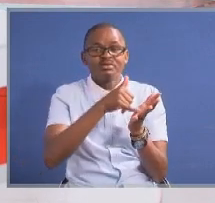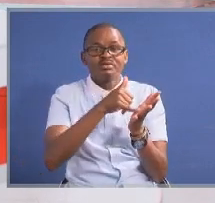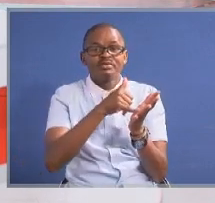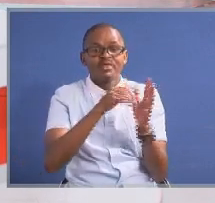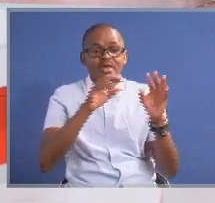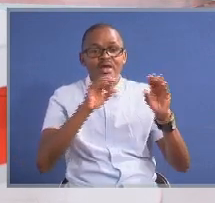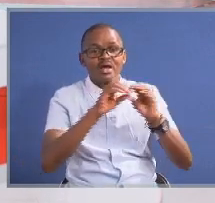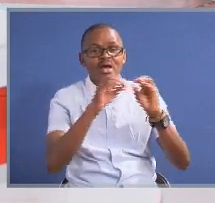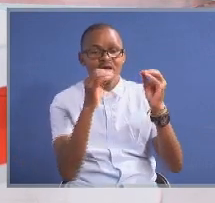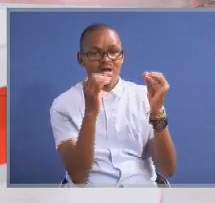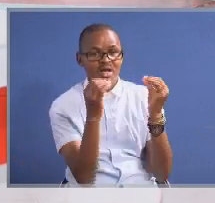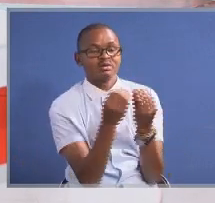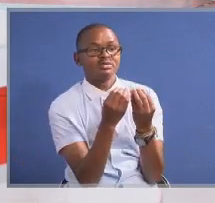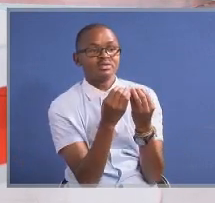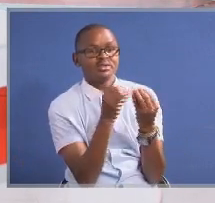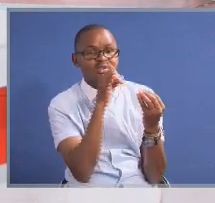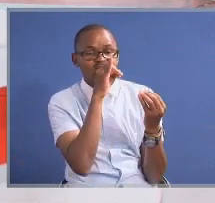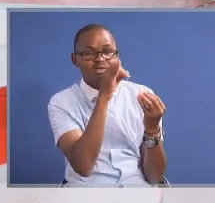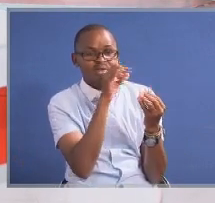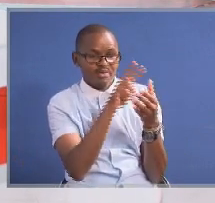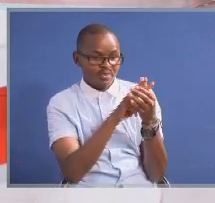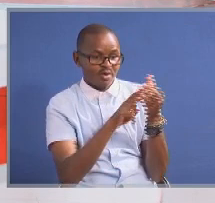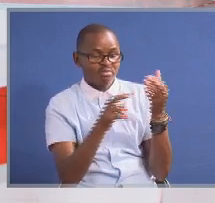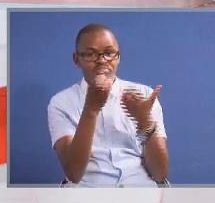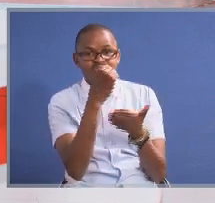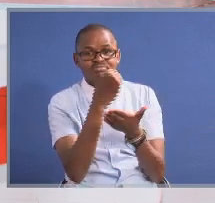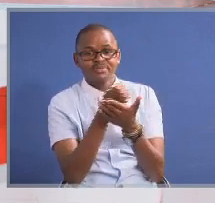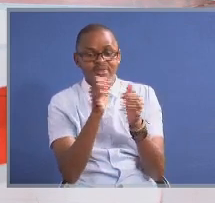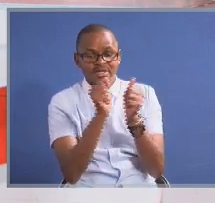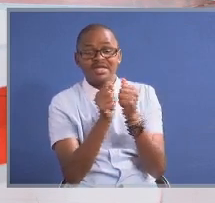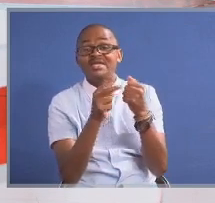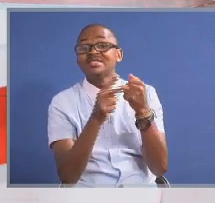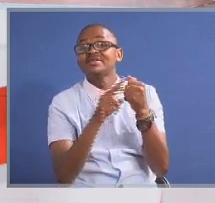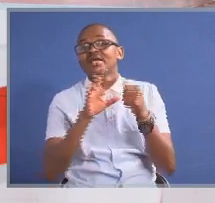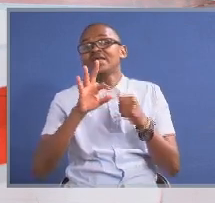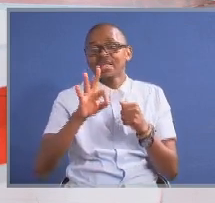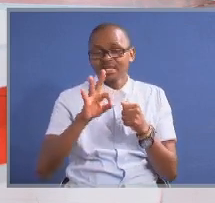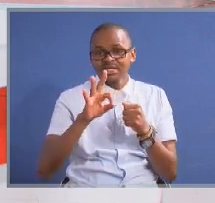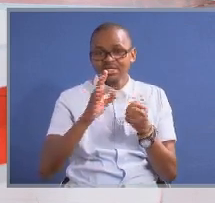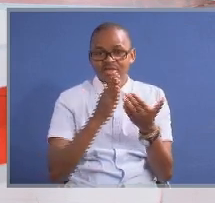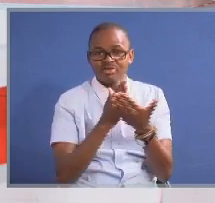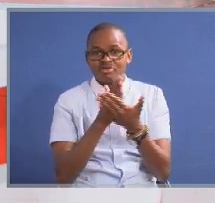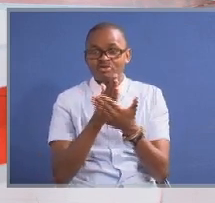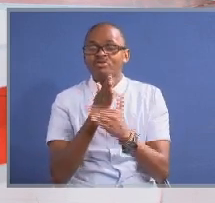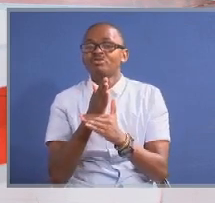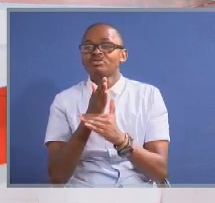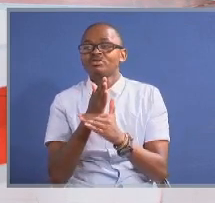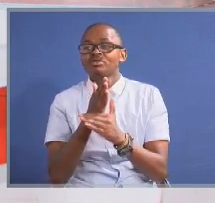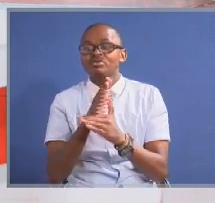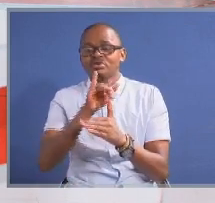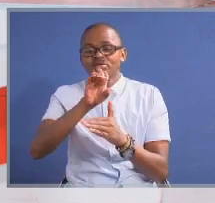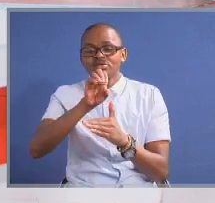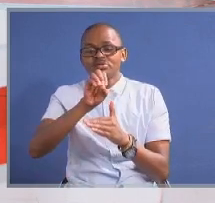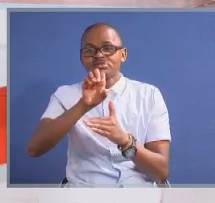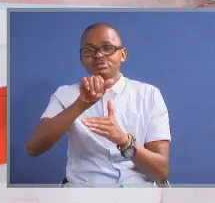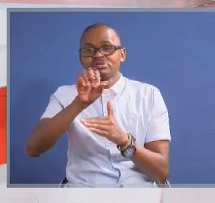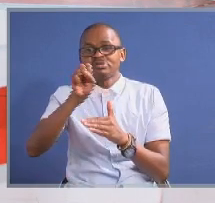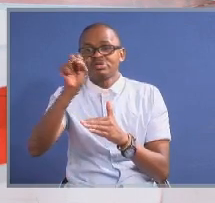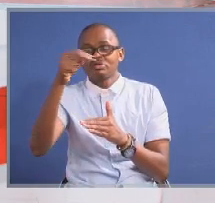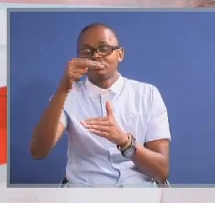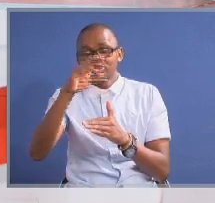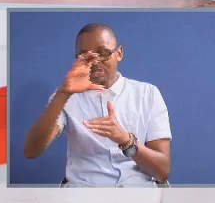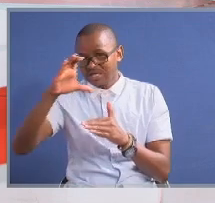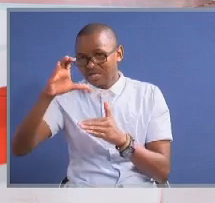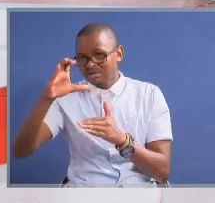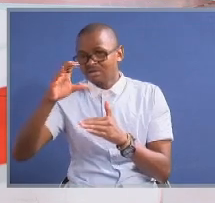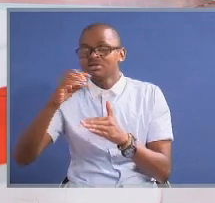the organization itself was established back in 1973, through the so-called Georgetown Declaration.